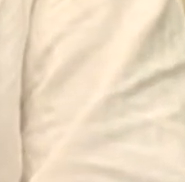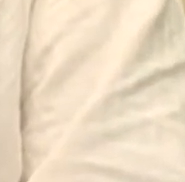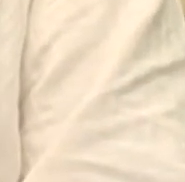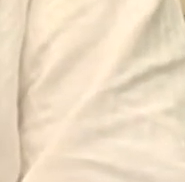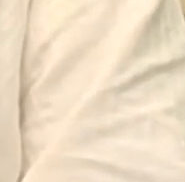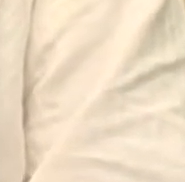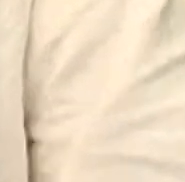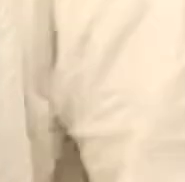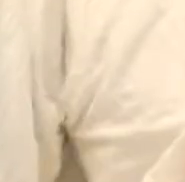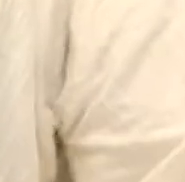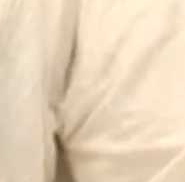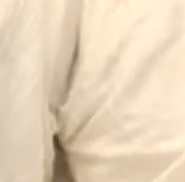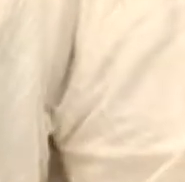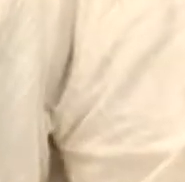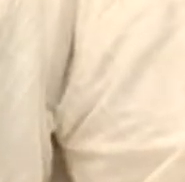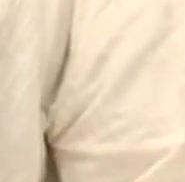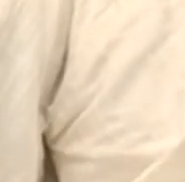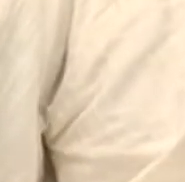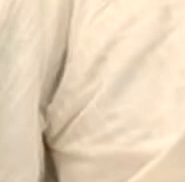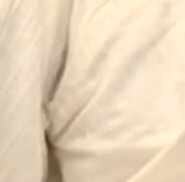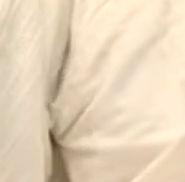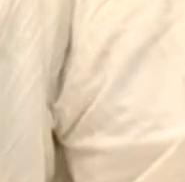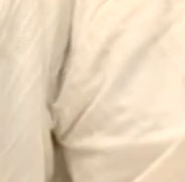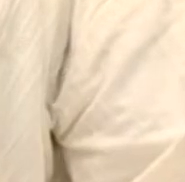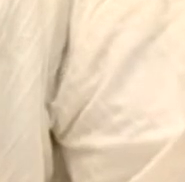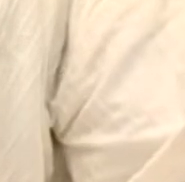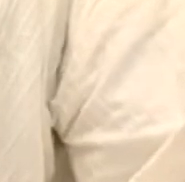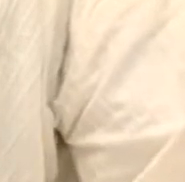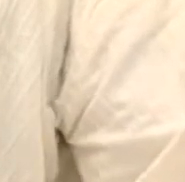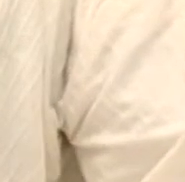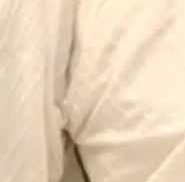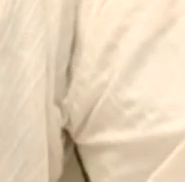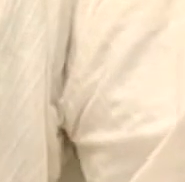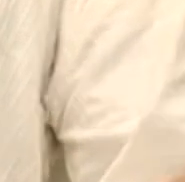out. Yeah, we have already